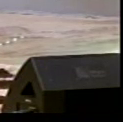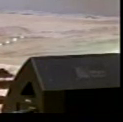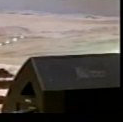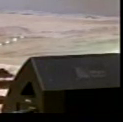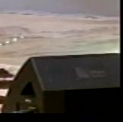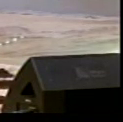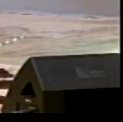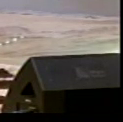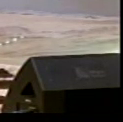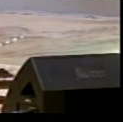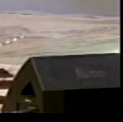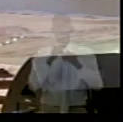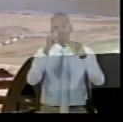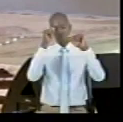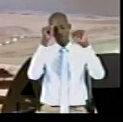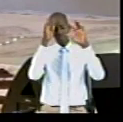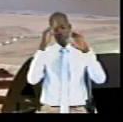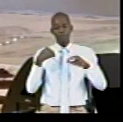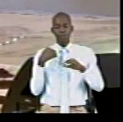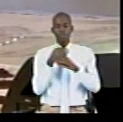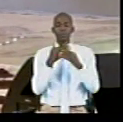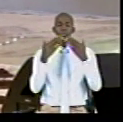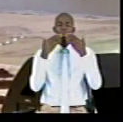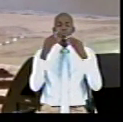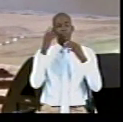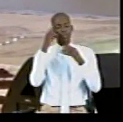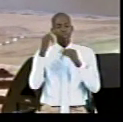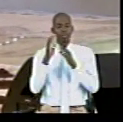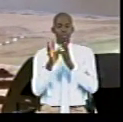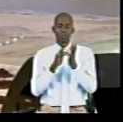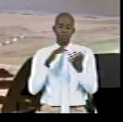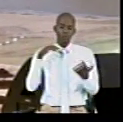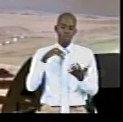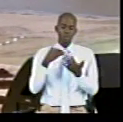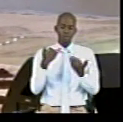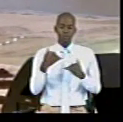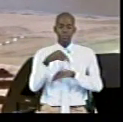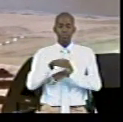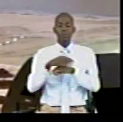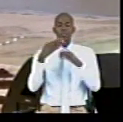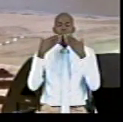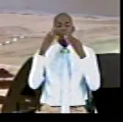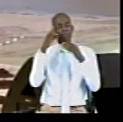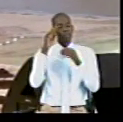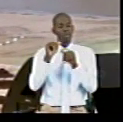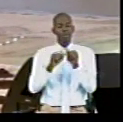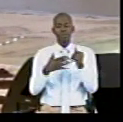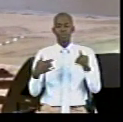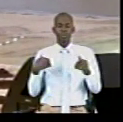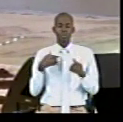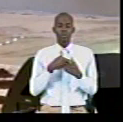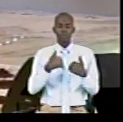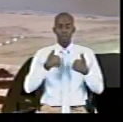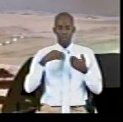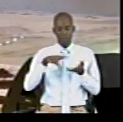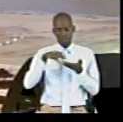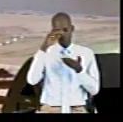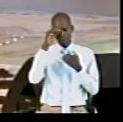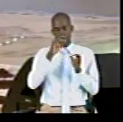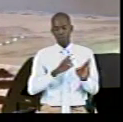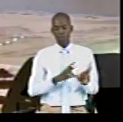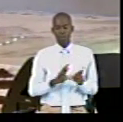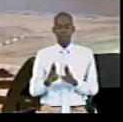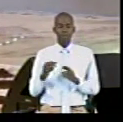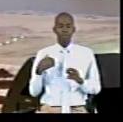amen. Father, we thank you for the Bible study tonight. Thank you for everything we've learned already. We pray,